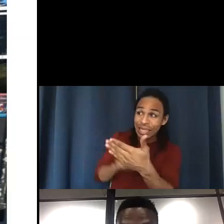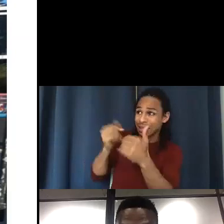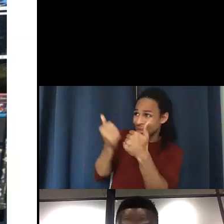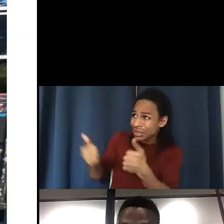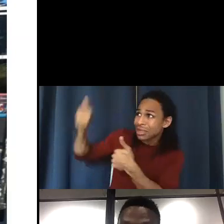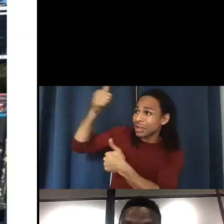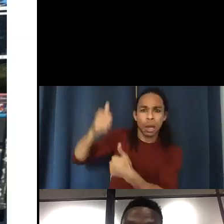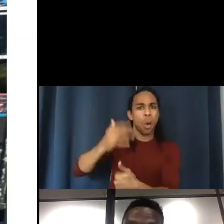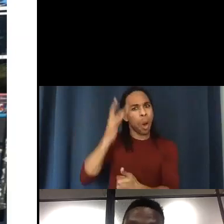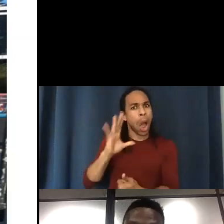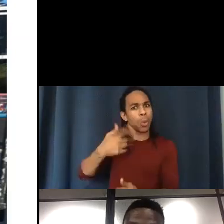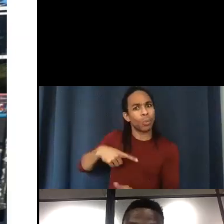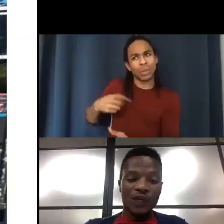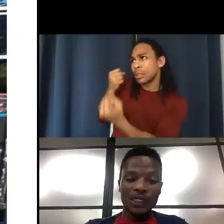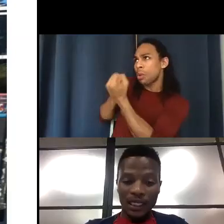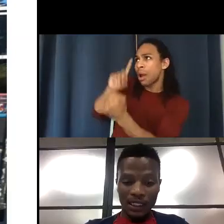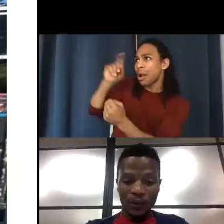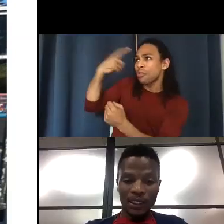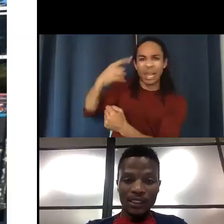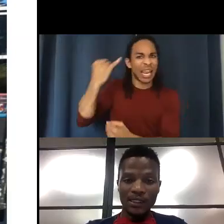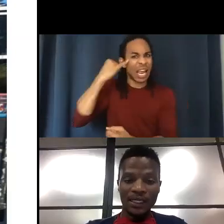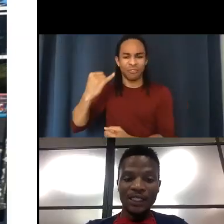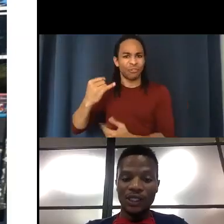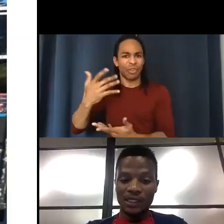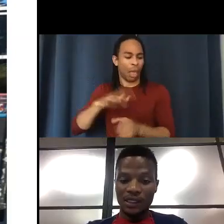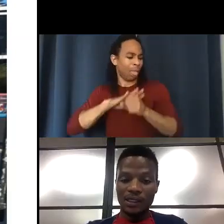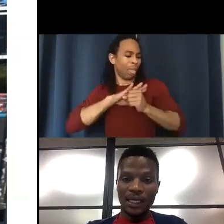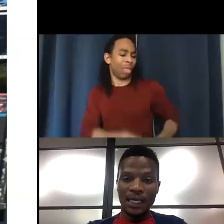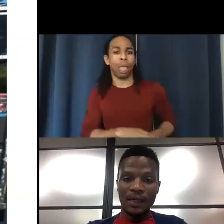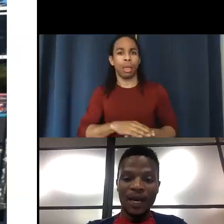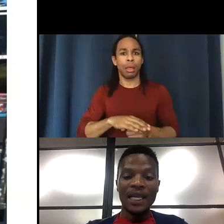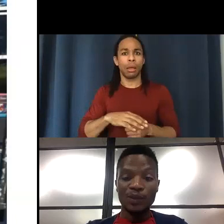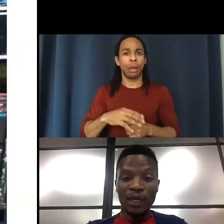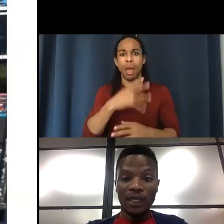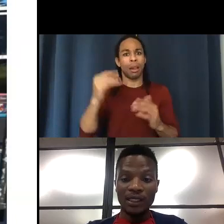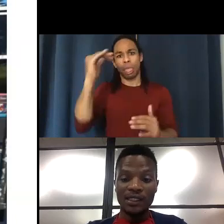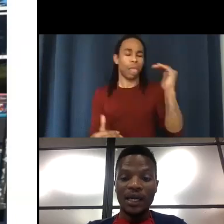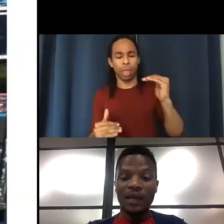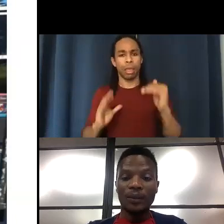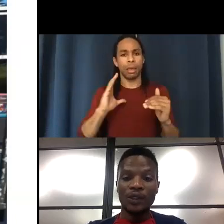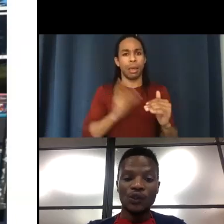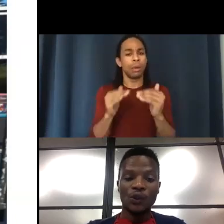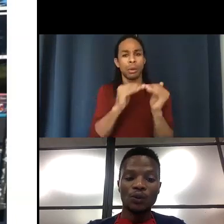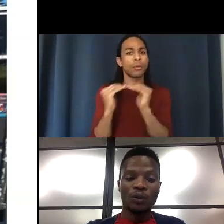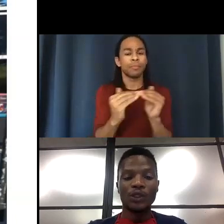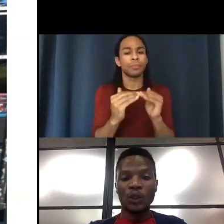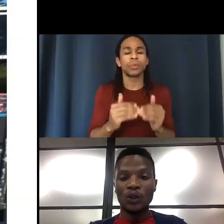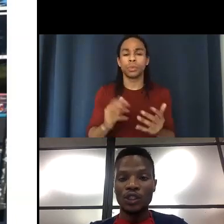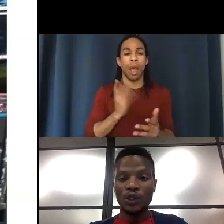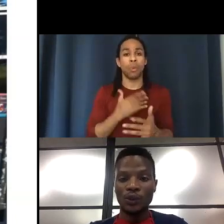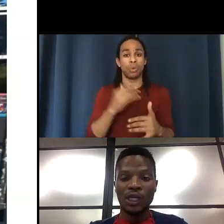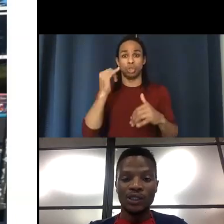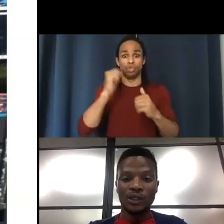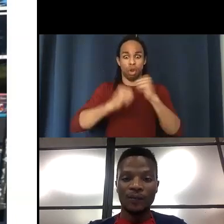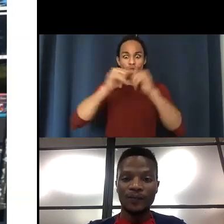other initiatives. Because structural inequalities and injustice are laid bare at this time. And so we must all